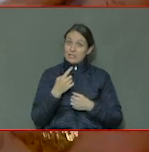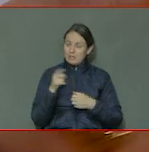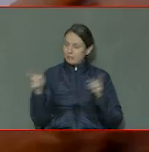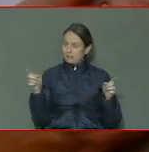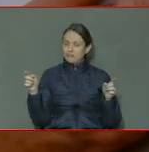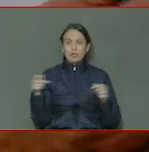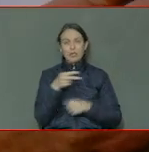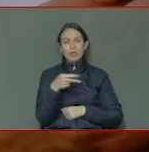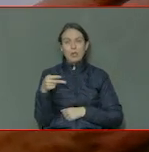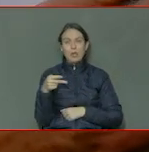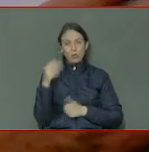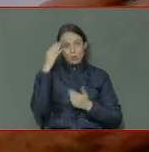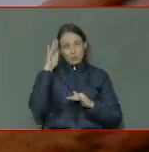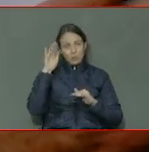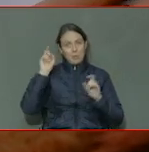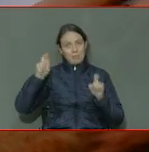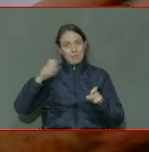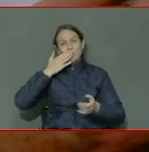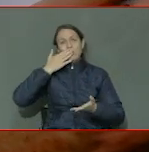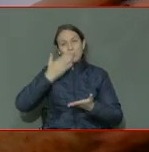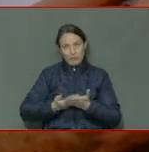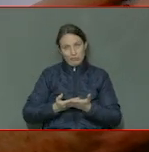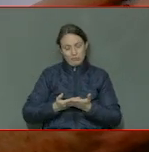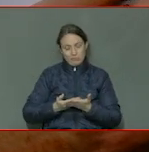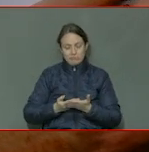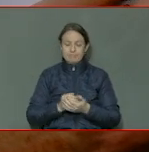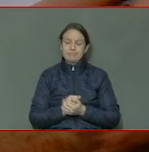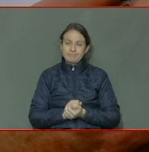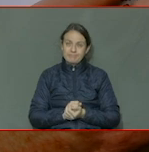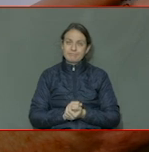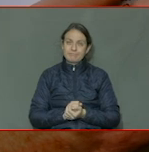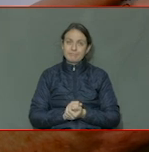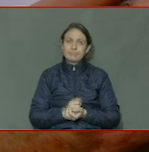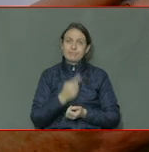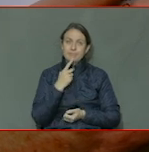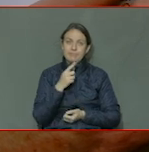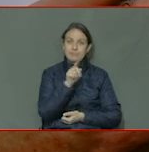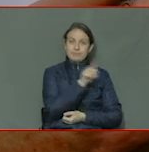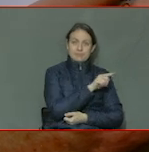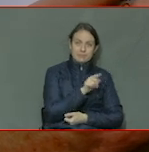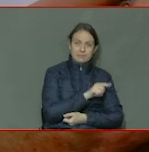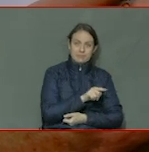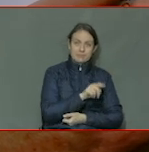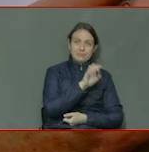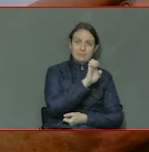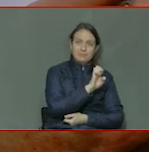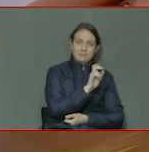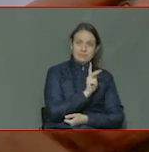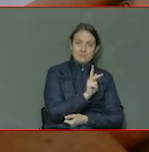other. You must make a conclusion. So I'm going to say sigma